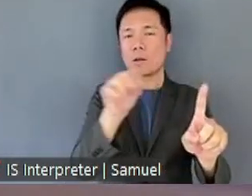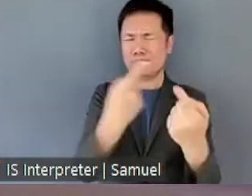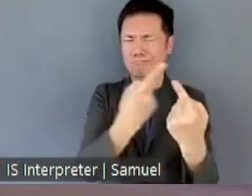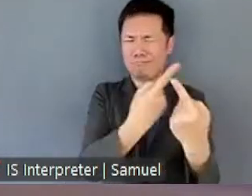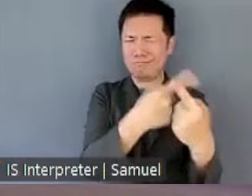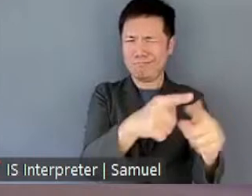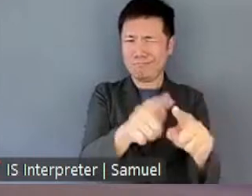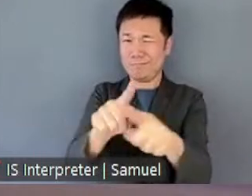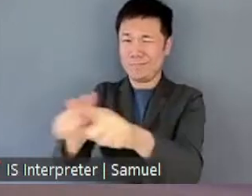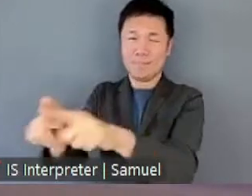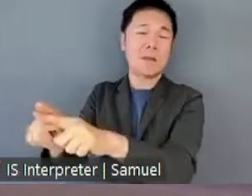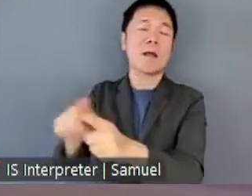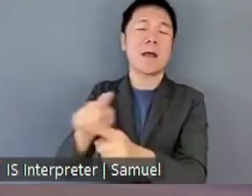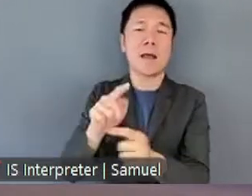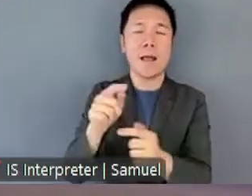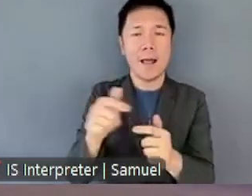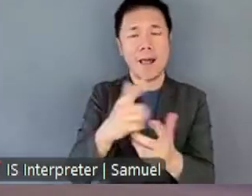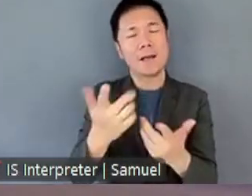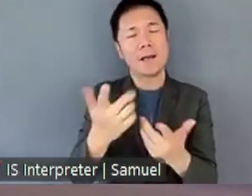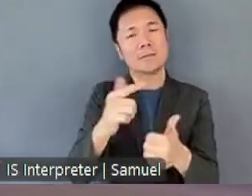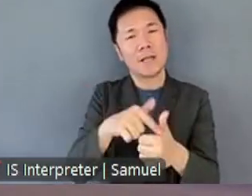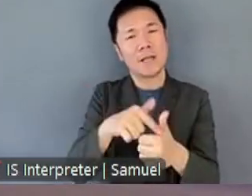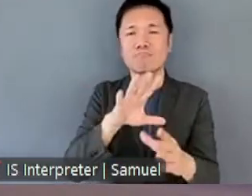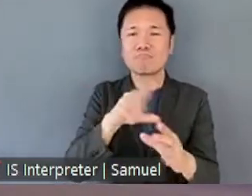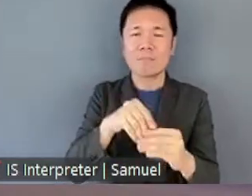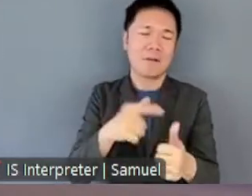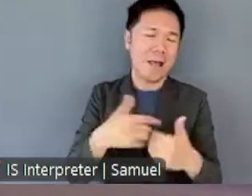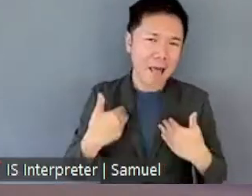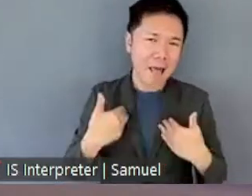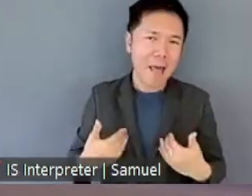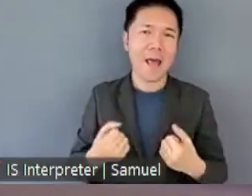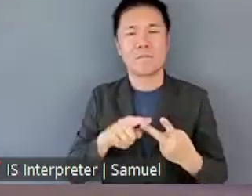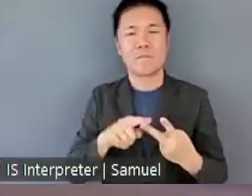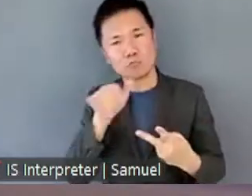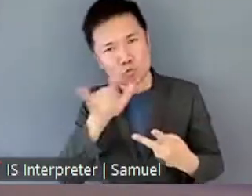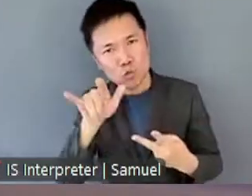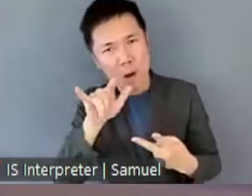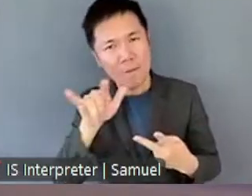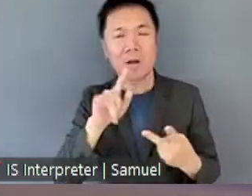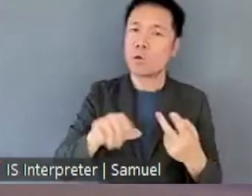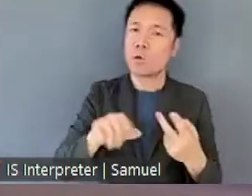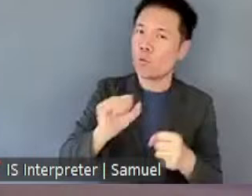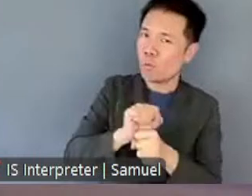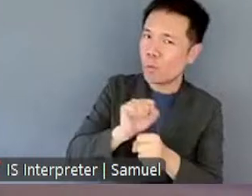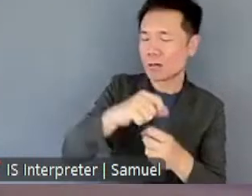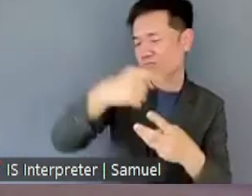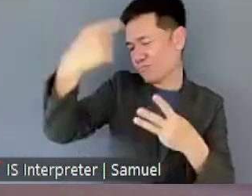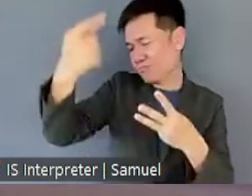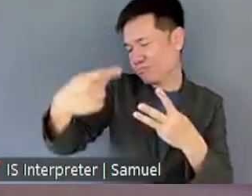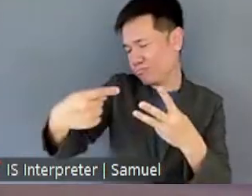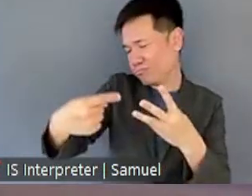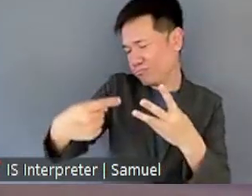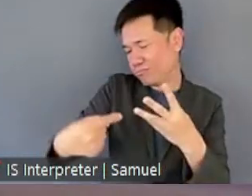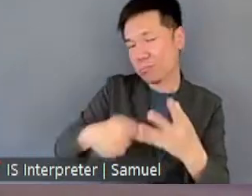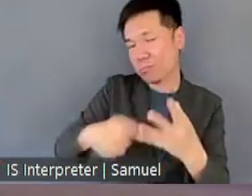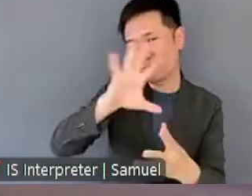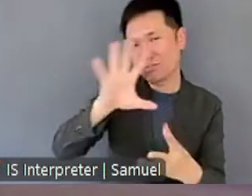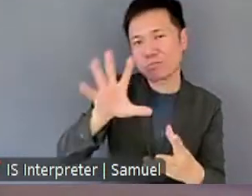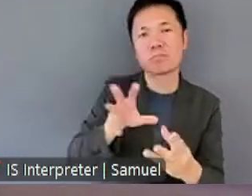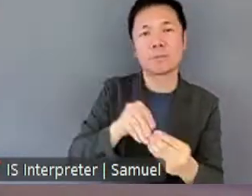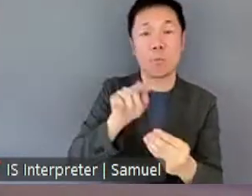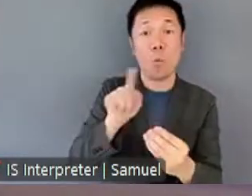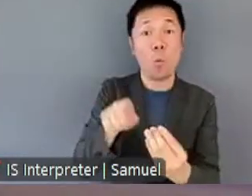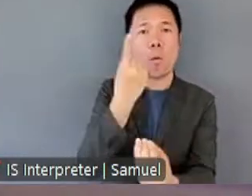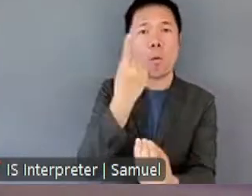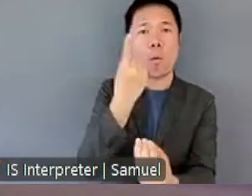services. Our e-health, e-travel, e-report, and e-jobs also contributed positive change in the lives of millions of